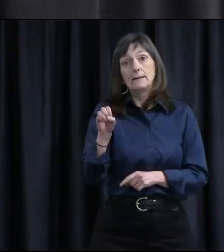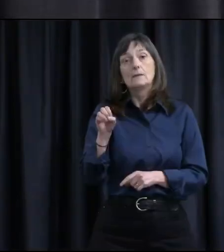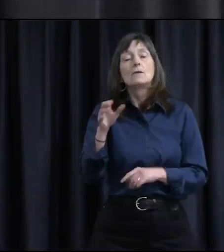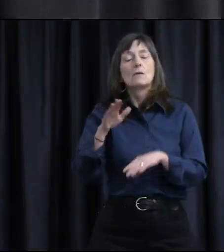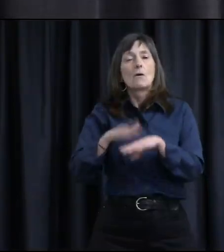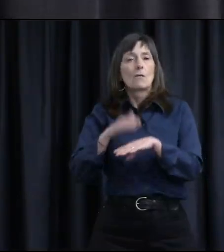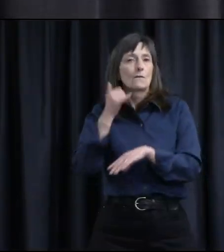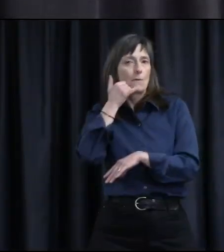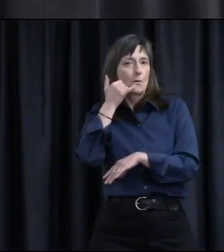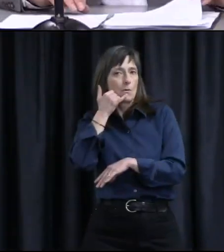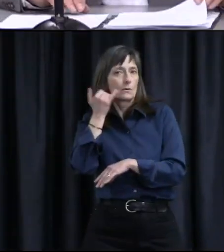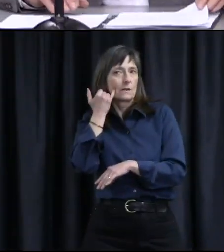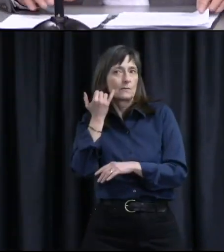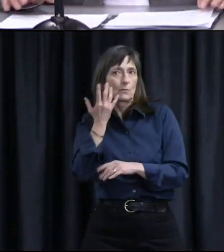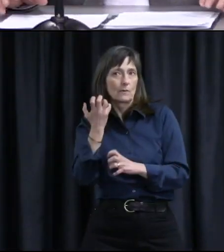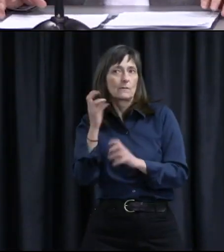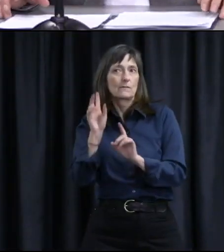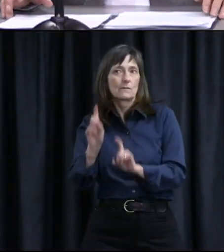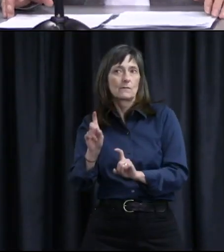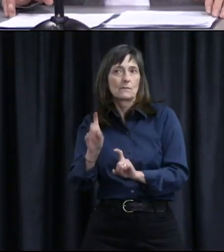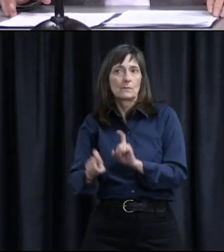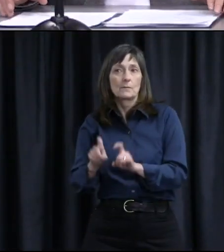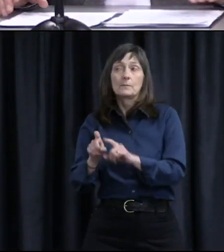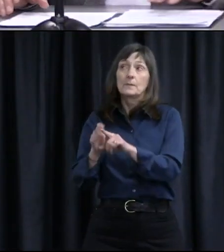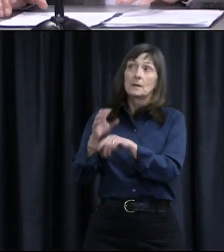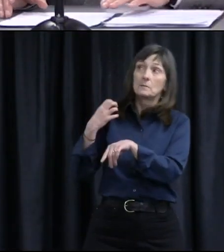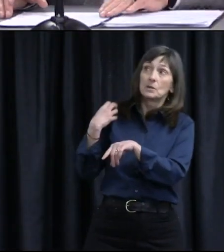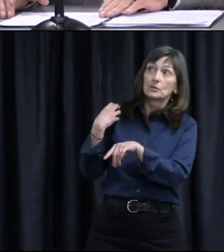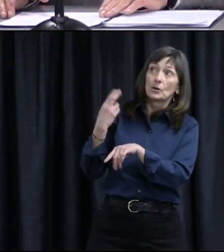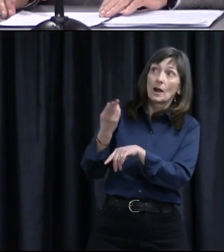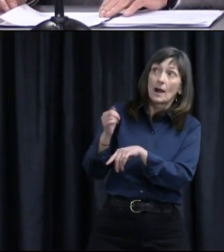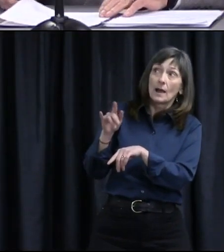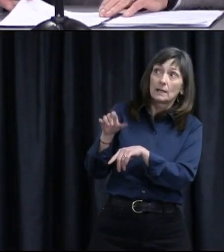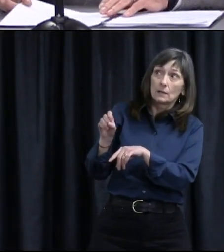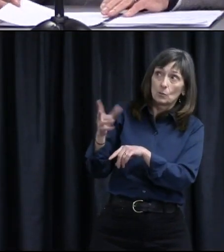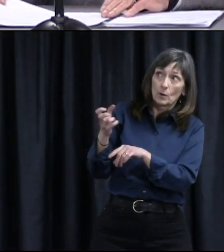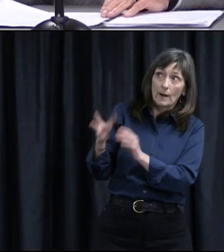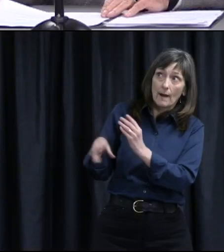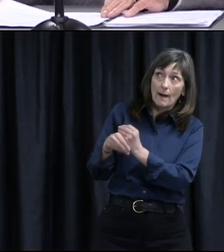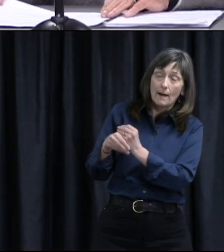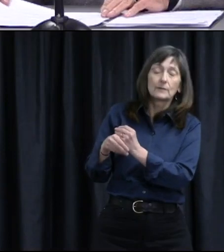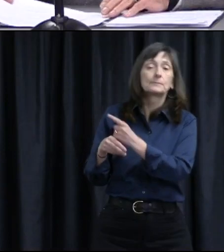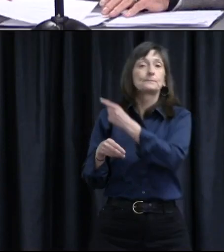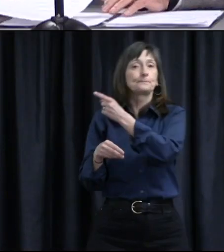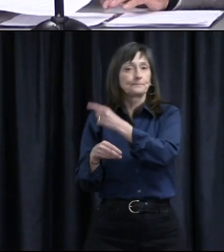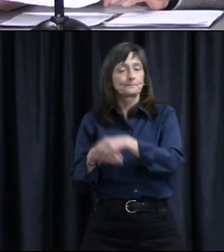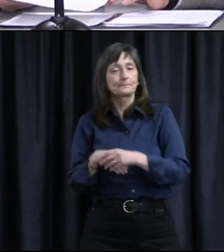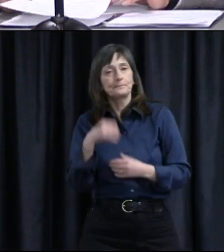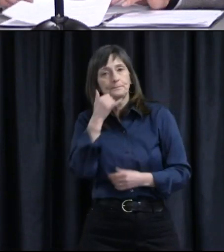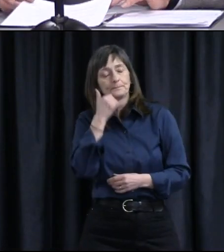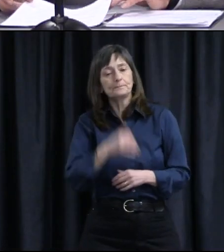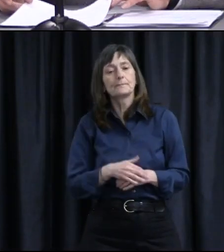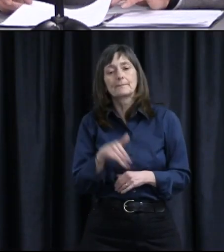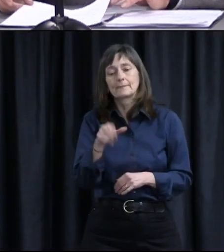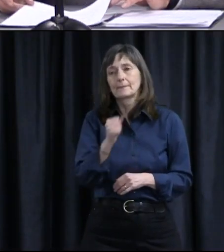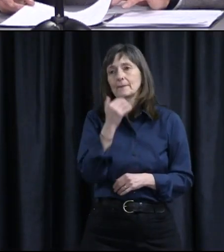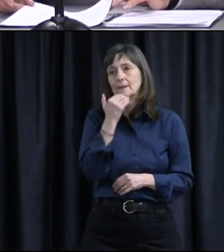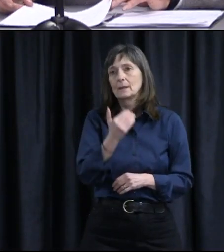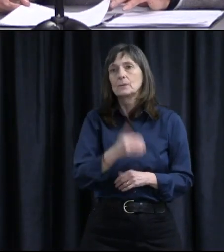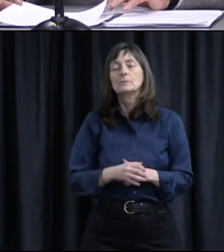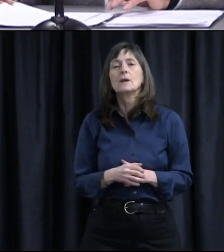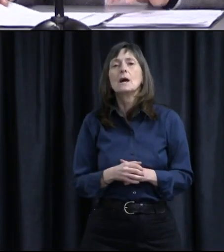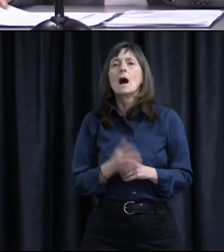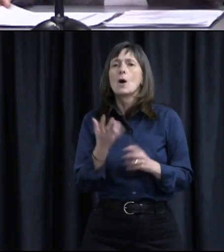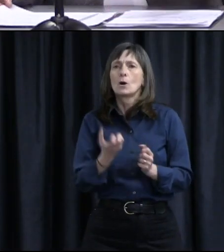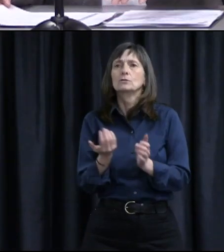So thank you. Minister Hagee, did you have anything you wanted to say? Thank you very much, Kathy. Yes, I think I'd just like to